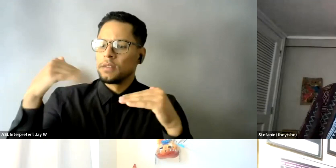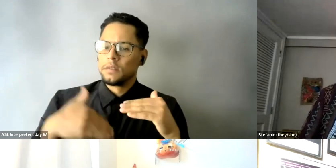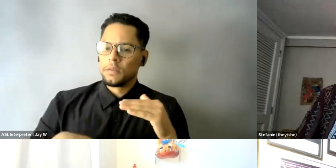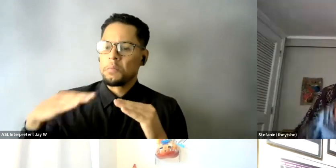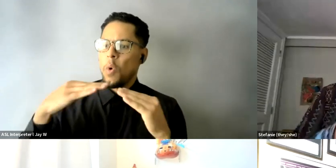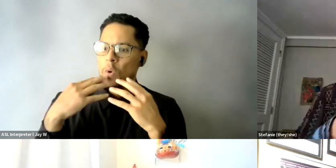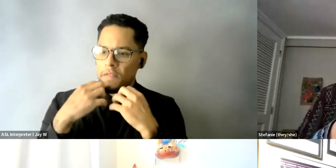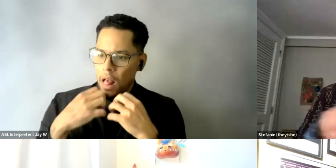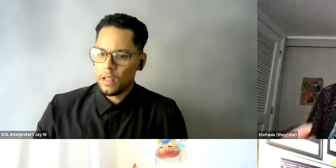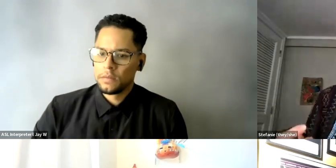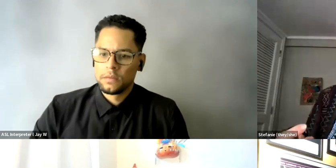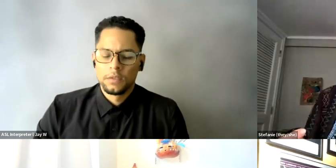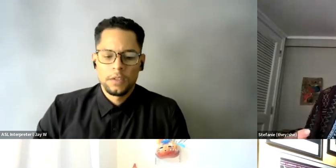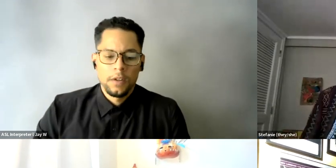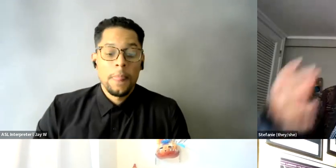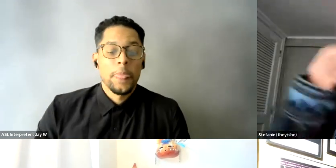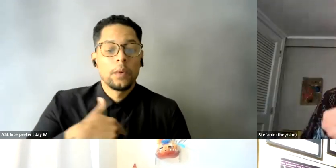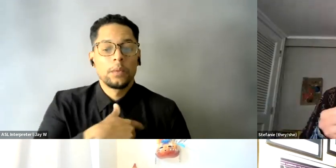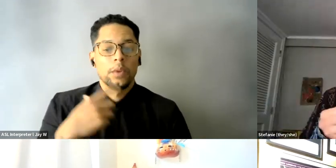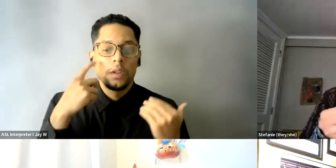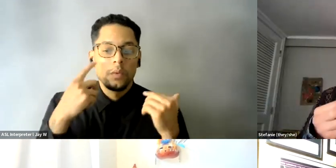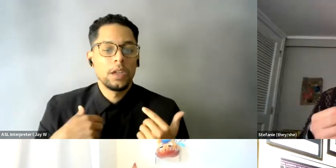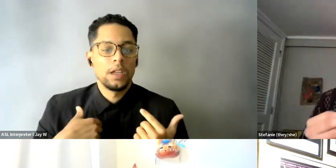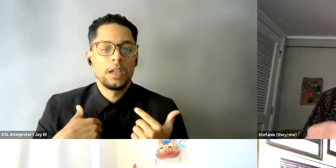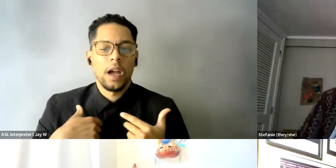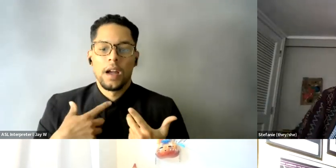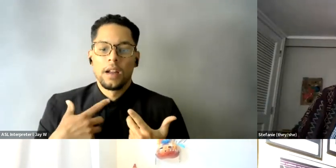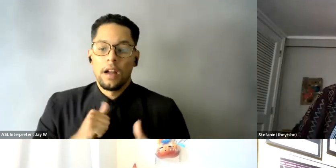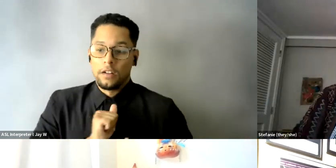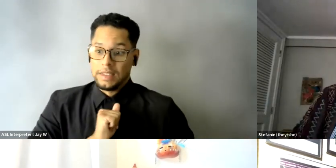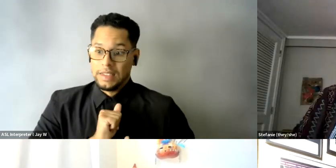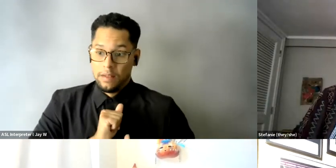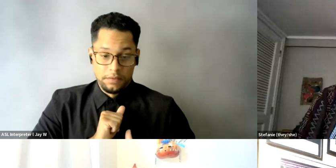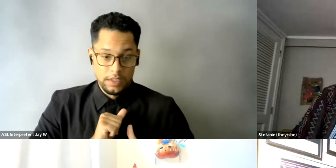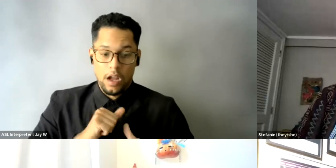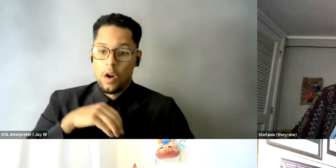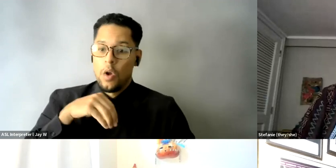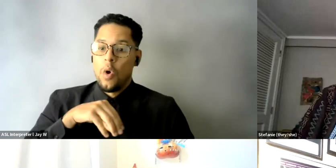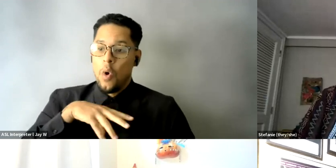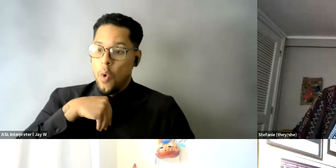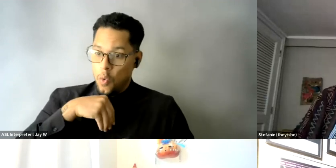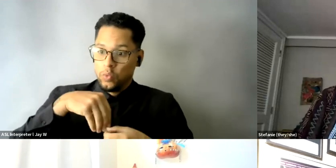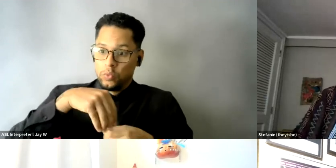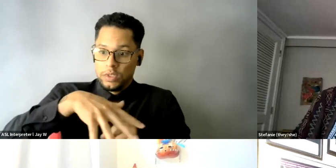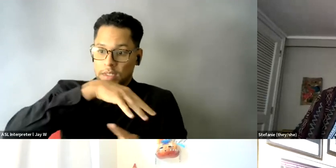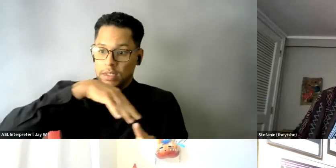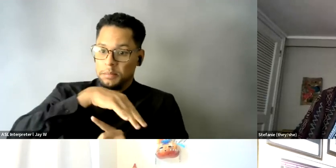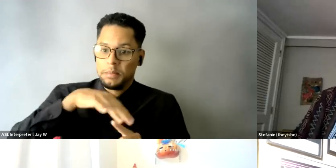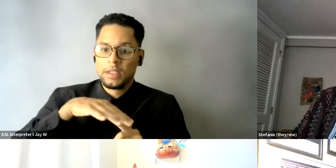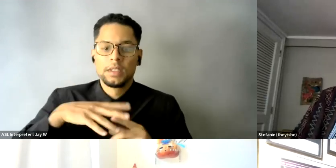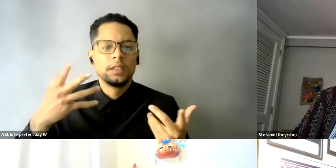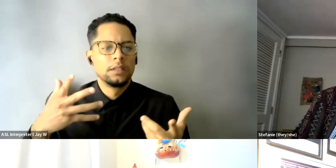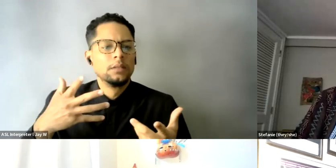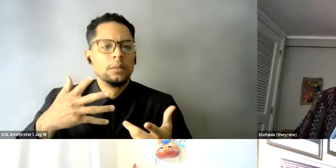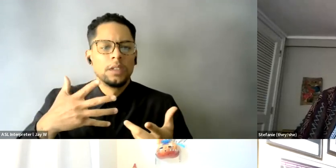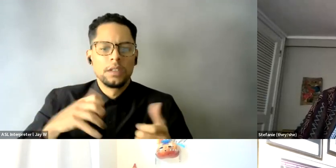unconsciously or consciously replicate oppressive dynamics within our own spaces. I think this happened for me the first time I was hospitalized